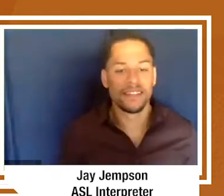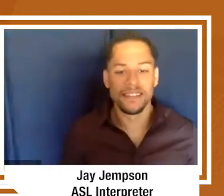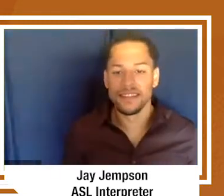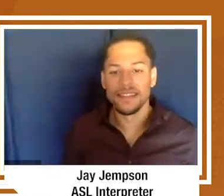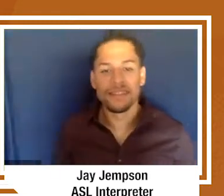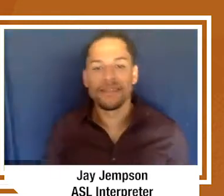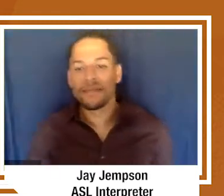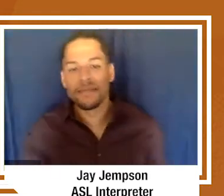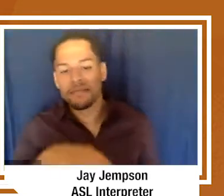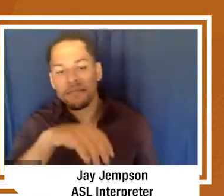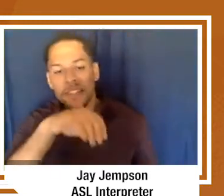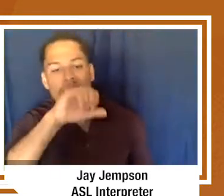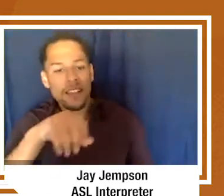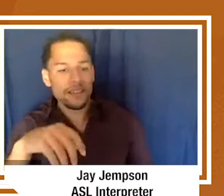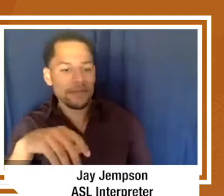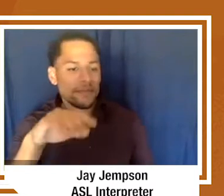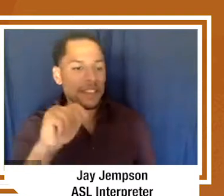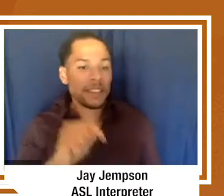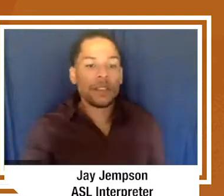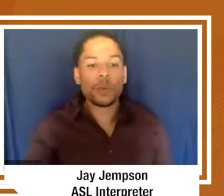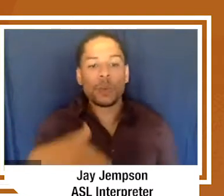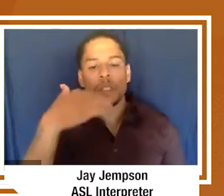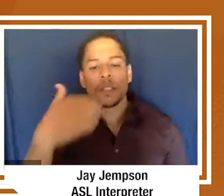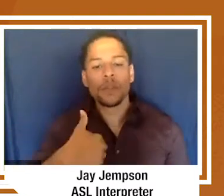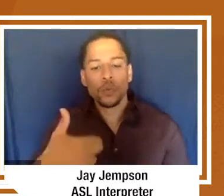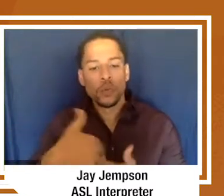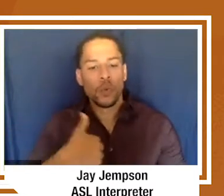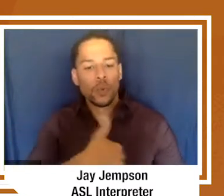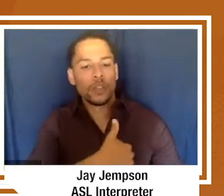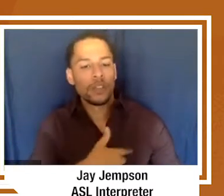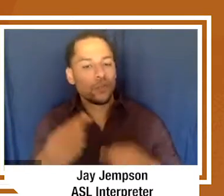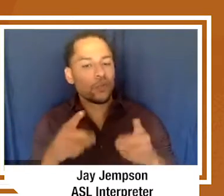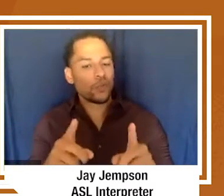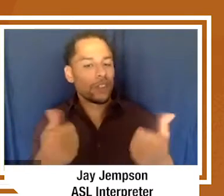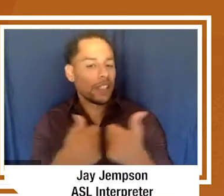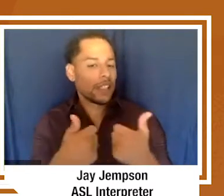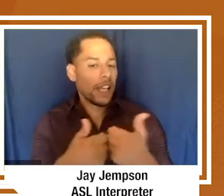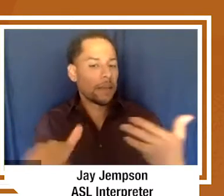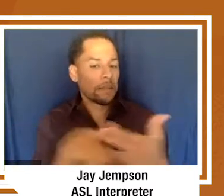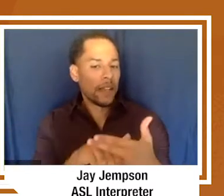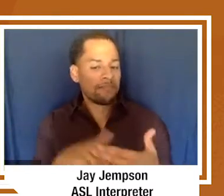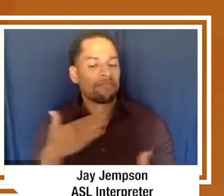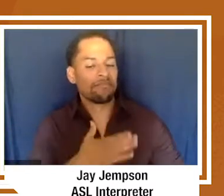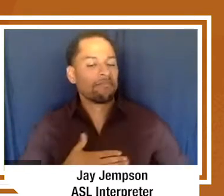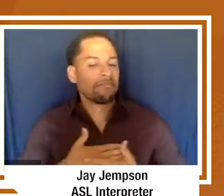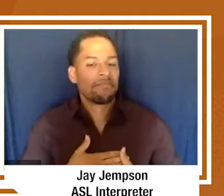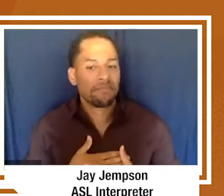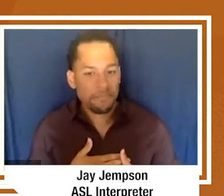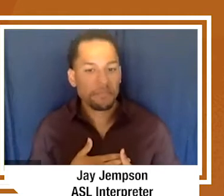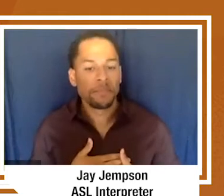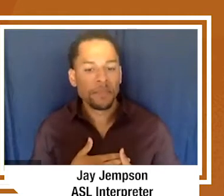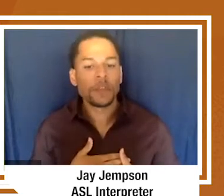people. Love to see it. Thank y'all for enjoying that first game break with me. I know I definitely enjoy getting to know Denise a little